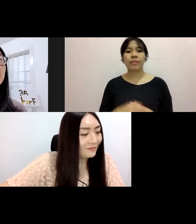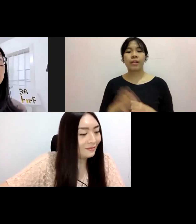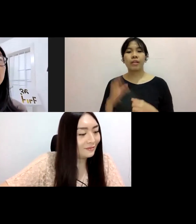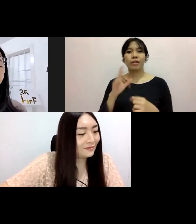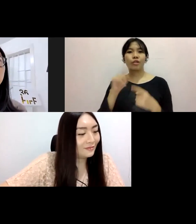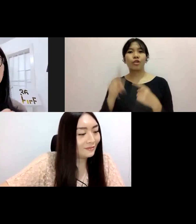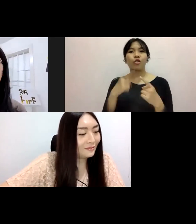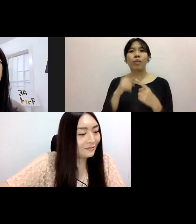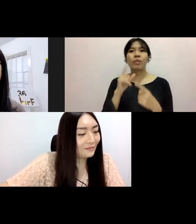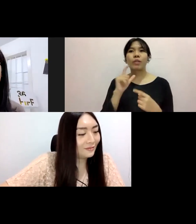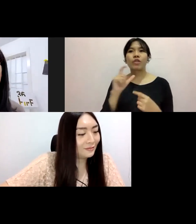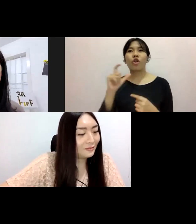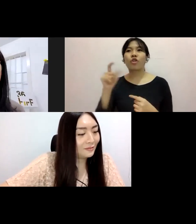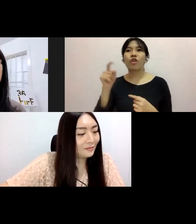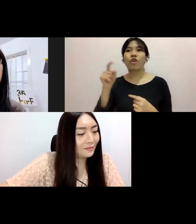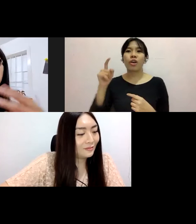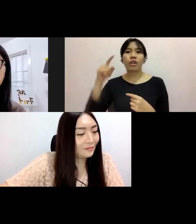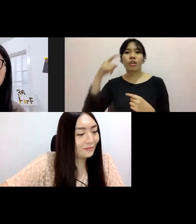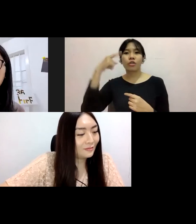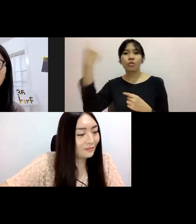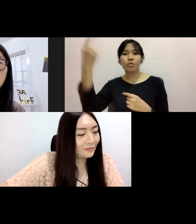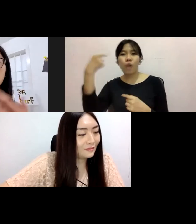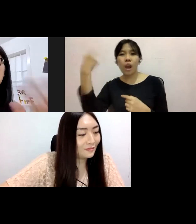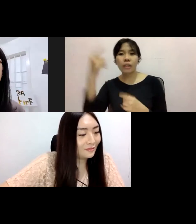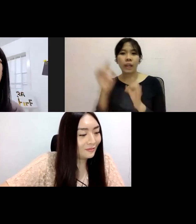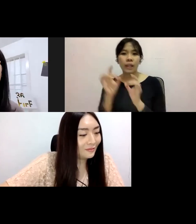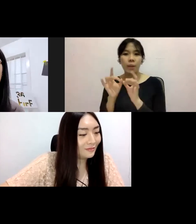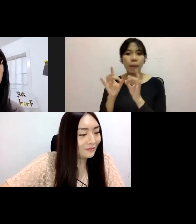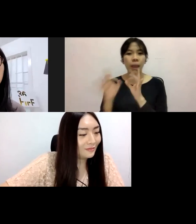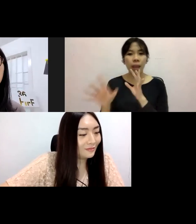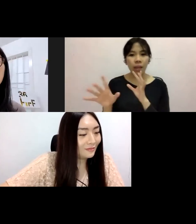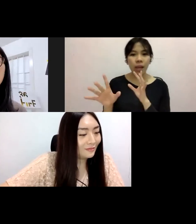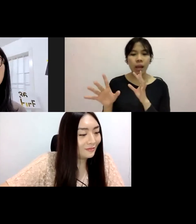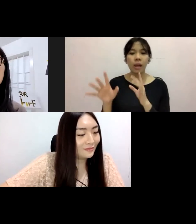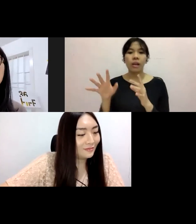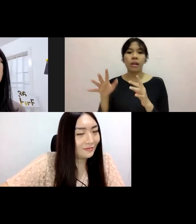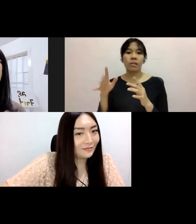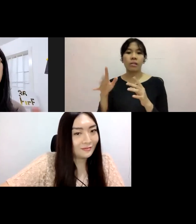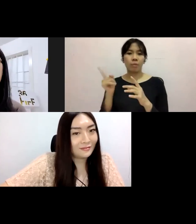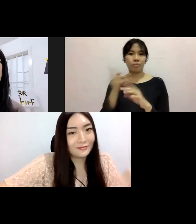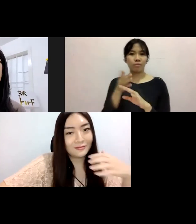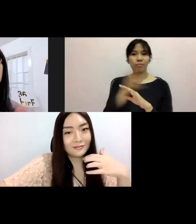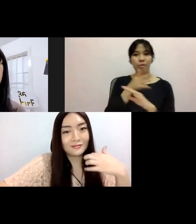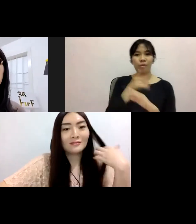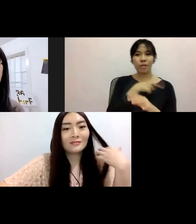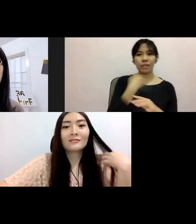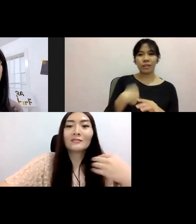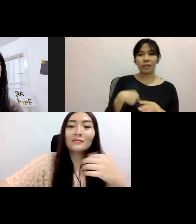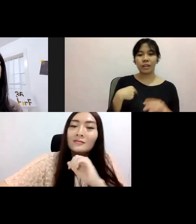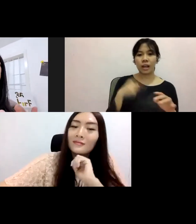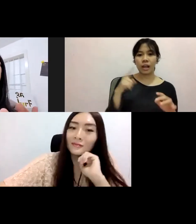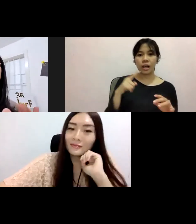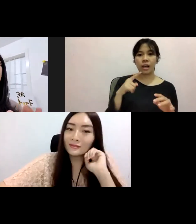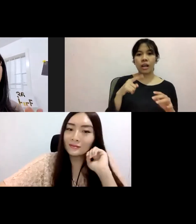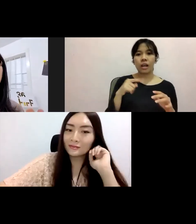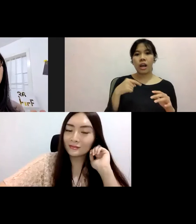months. That's completely new compared to where I come from. You know, I come from a